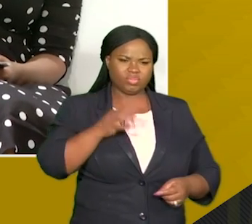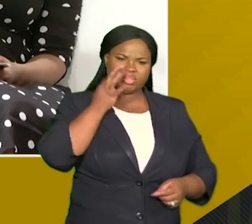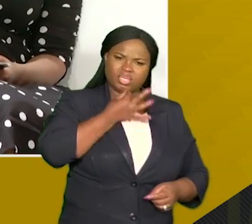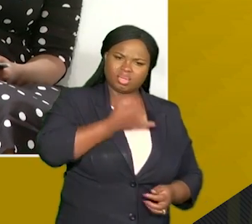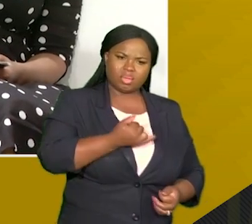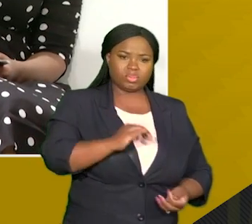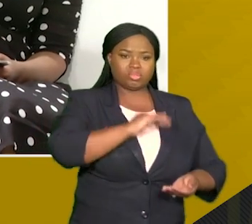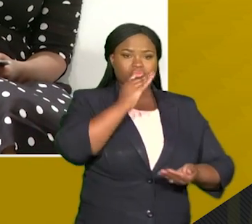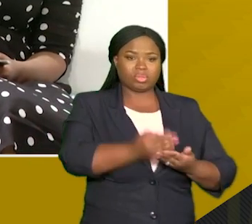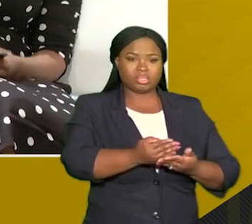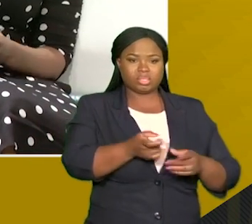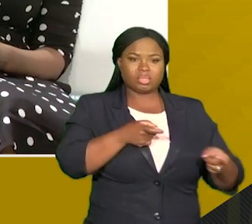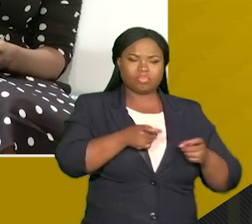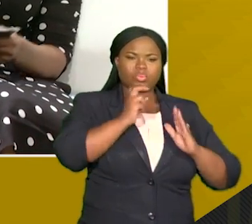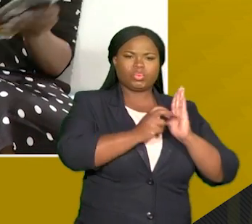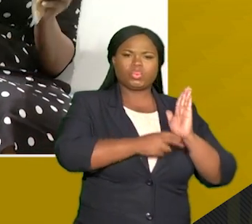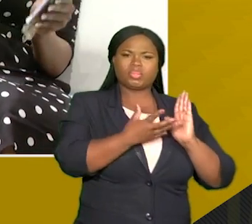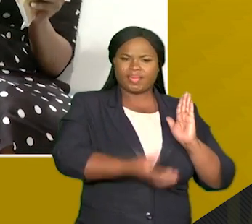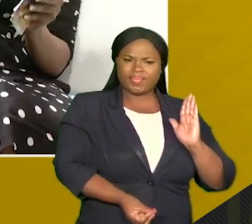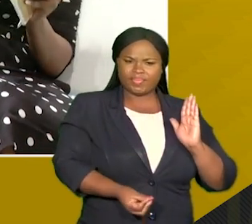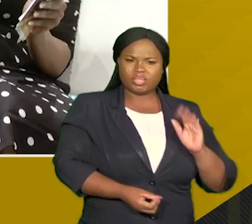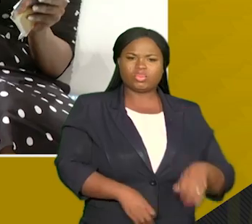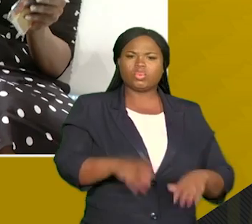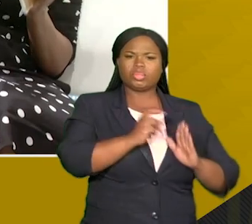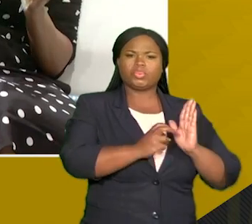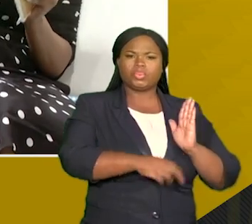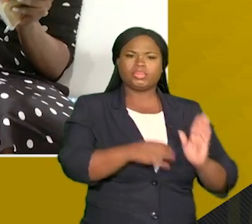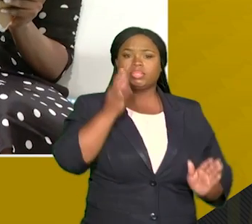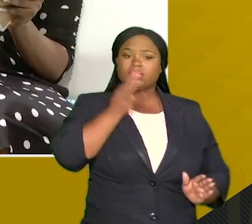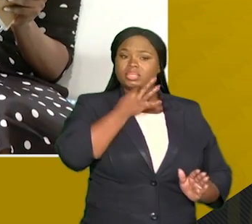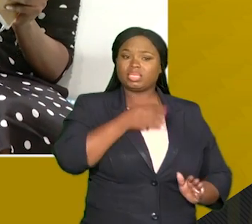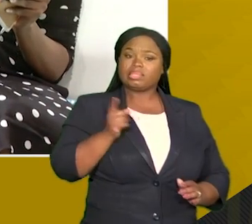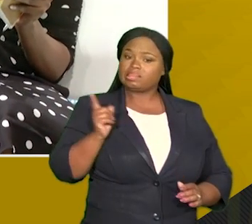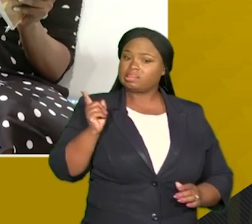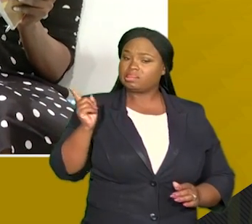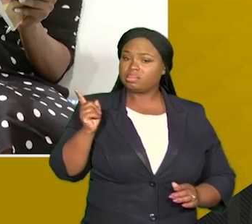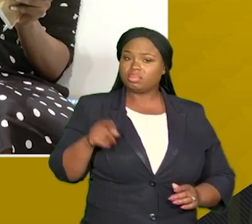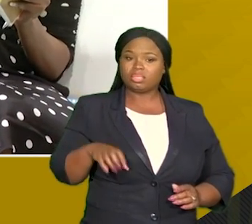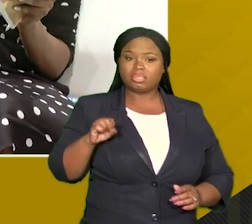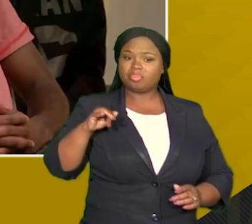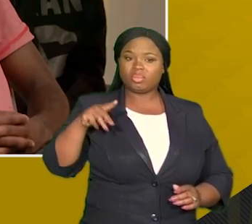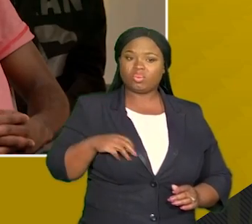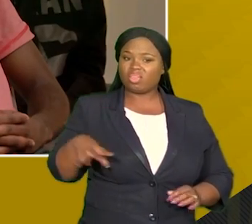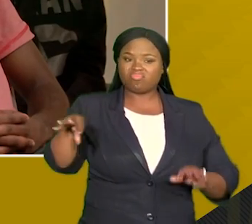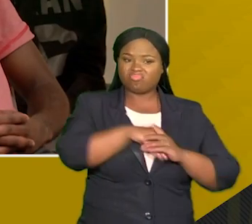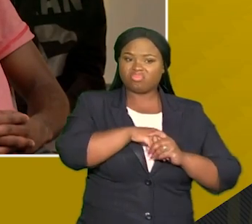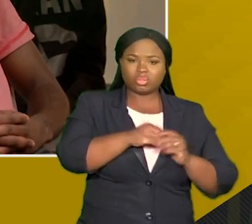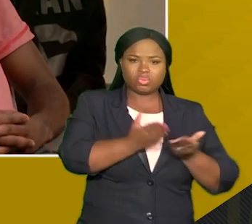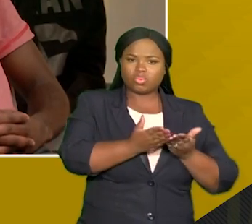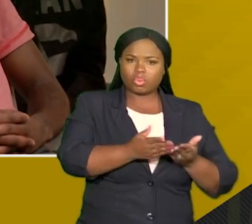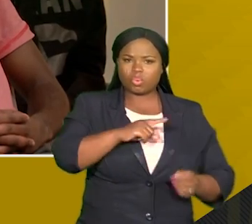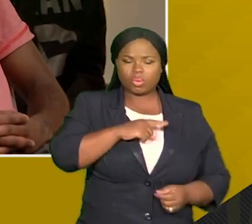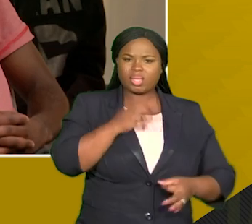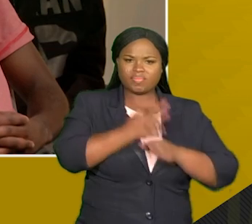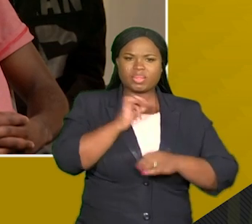said. You're saying the trust is governed by certain rules. And one of those rules is saying, Simpiwe here cannot be taken to school because her